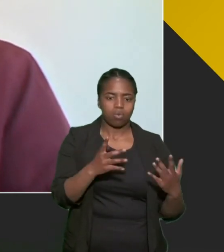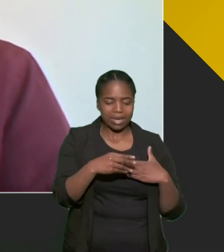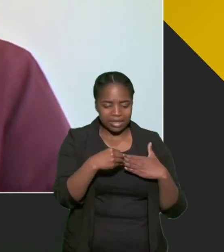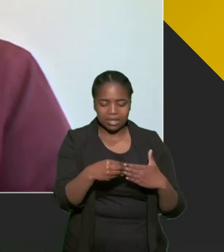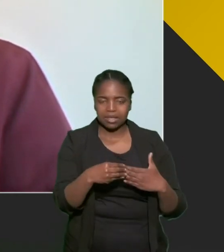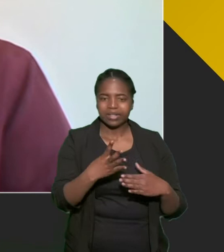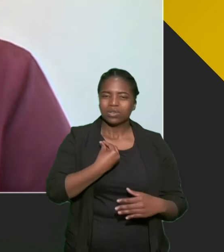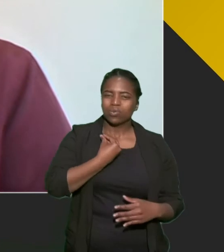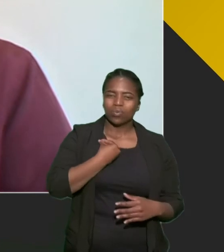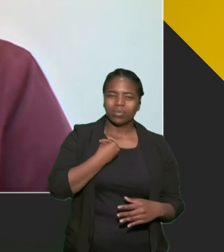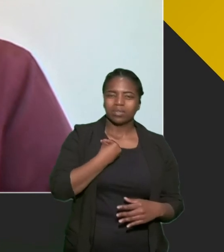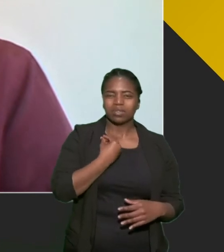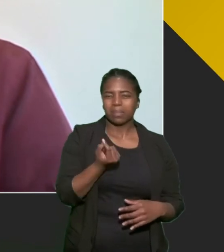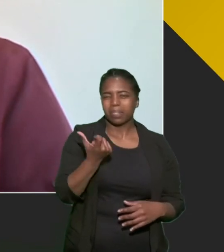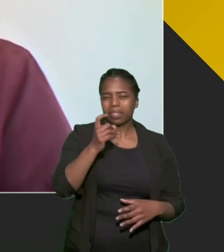deployed,